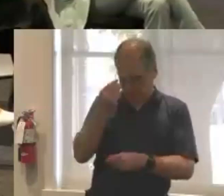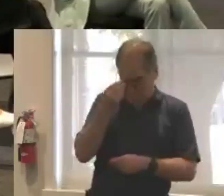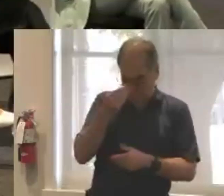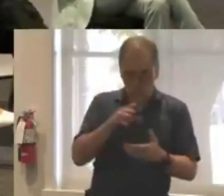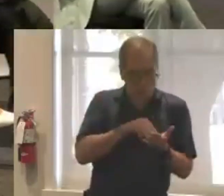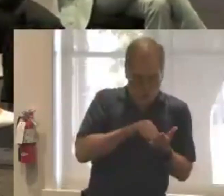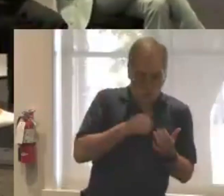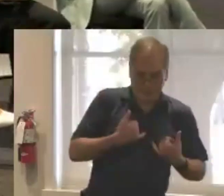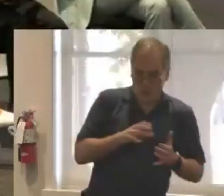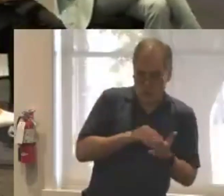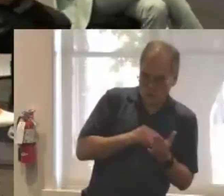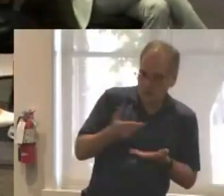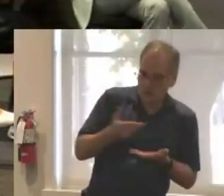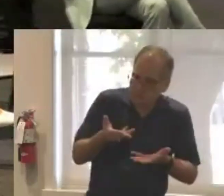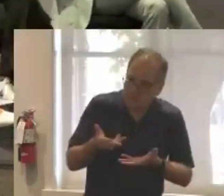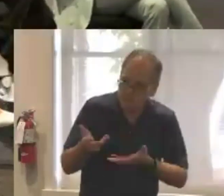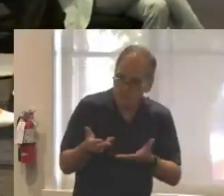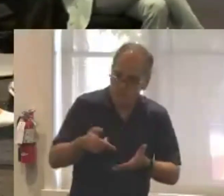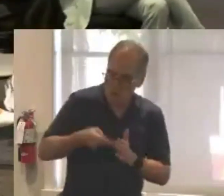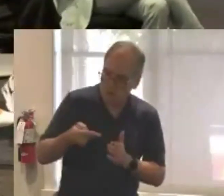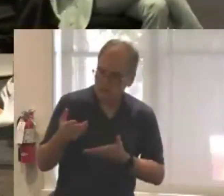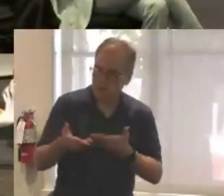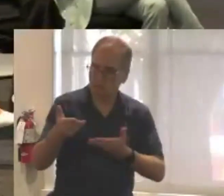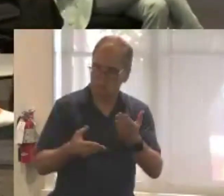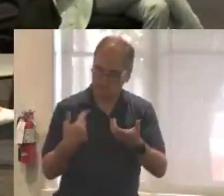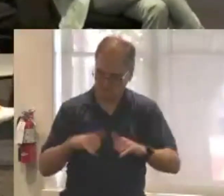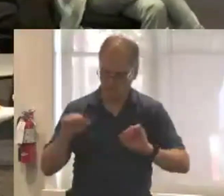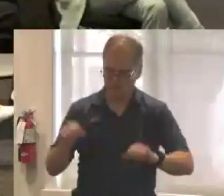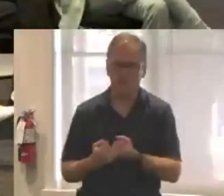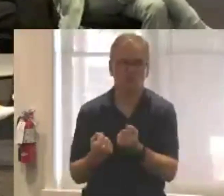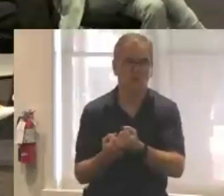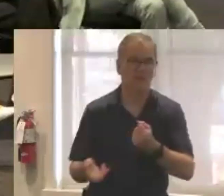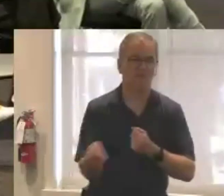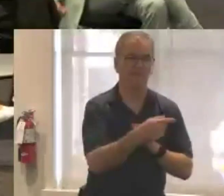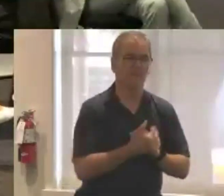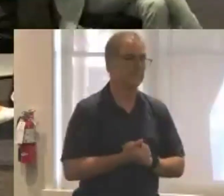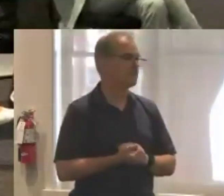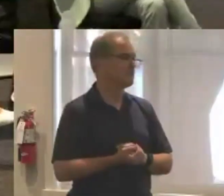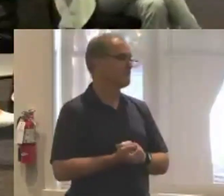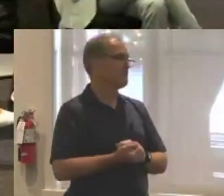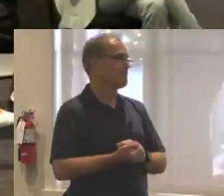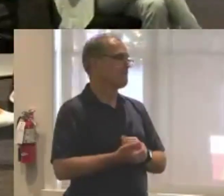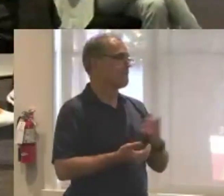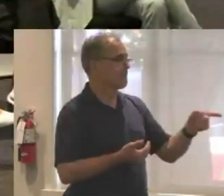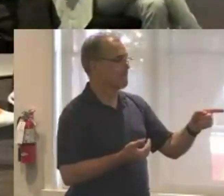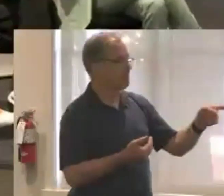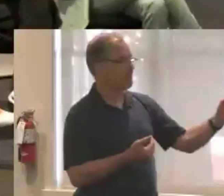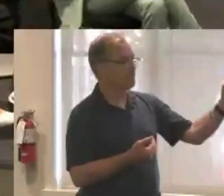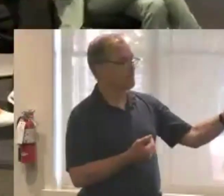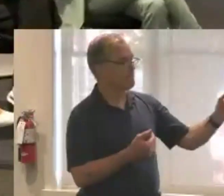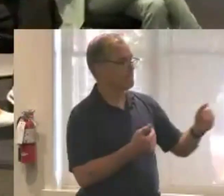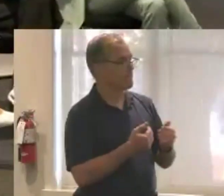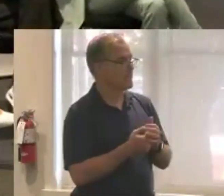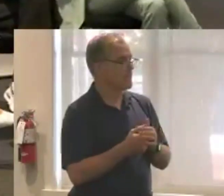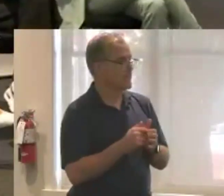Kitus, if you don't mind, a little maybe shortly, we are running, I don't want to take from the participant